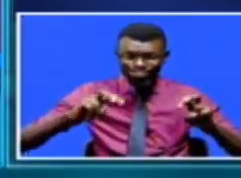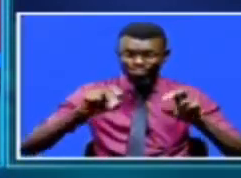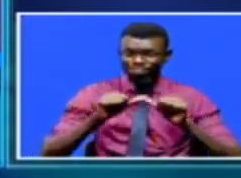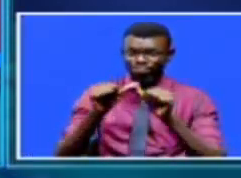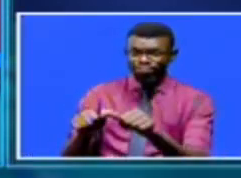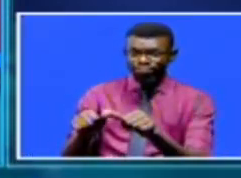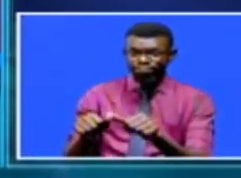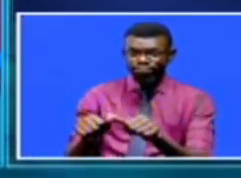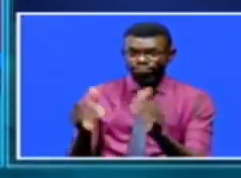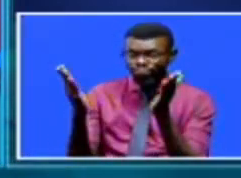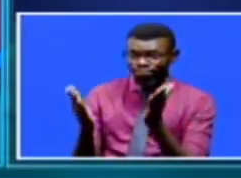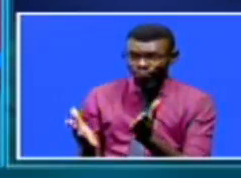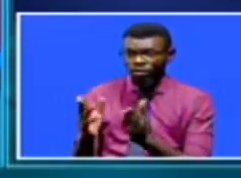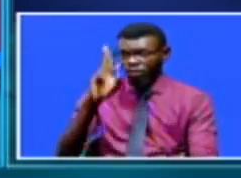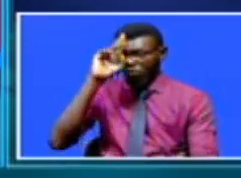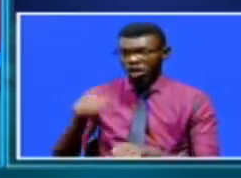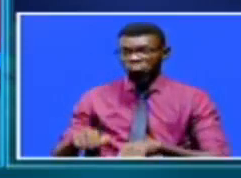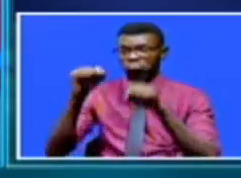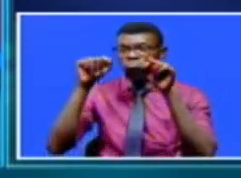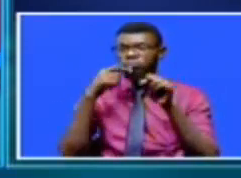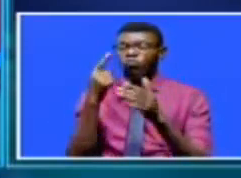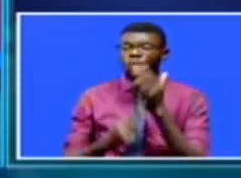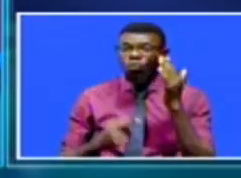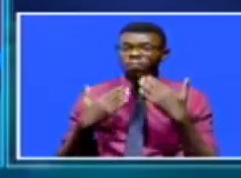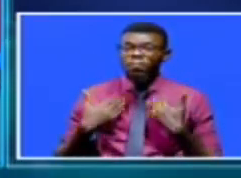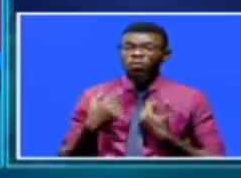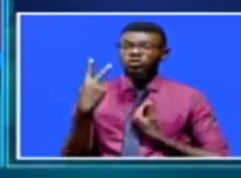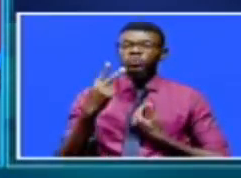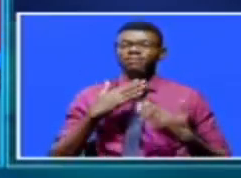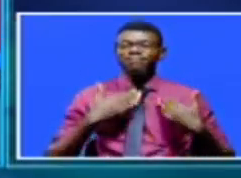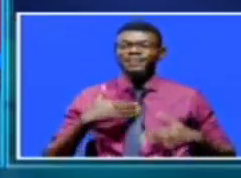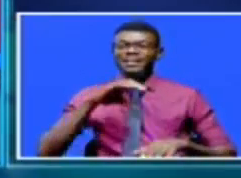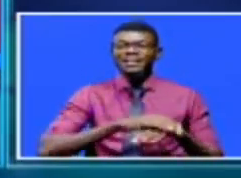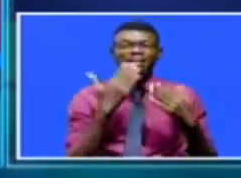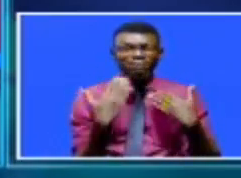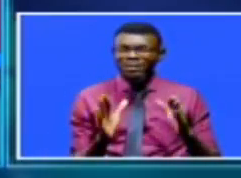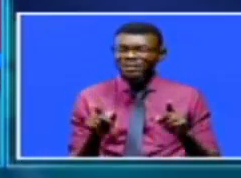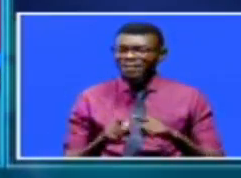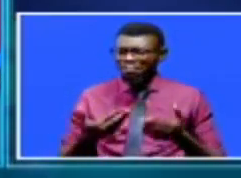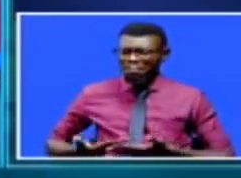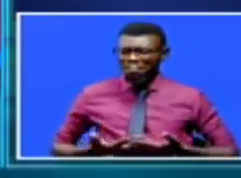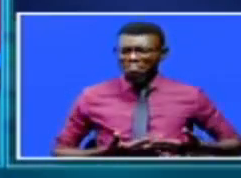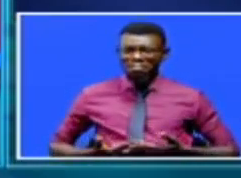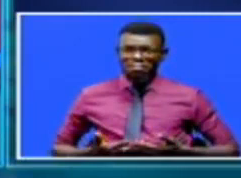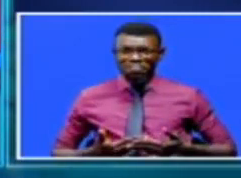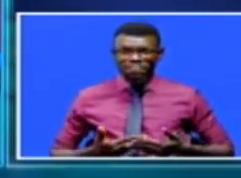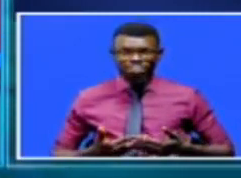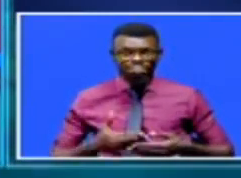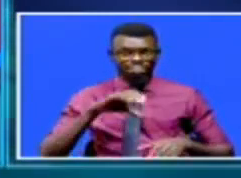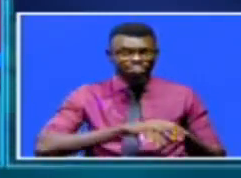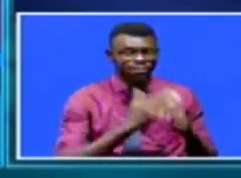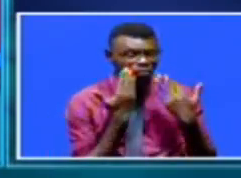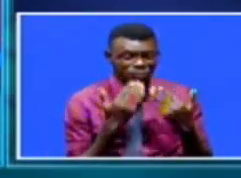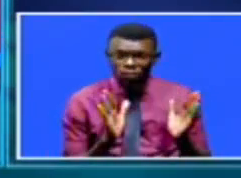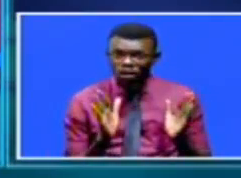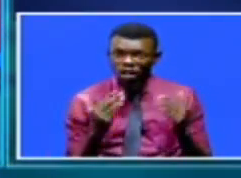Regional Coordinator George Natembeya, two bodies were recovered on Tuesday, including a fetus following search operation. Victims of the landslides